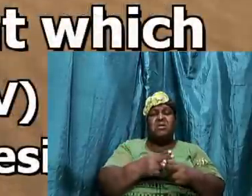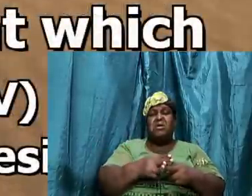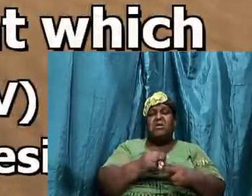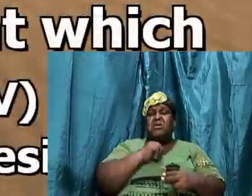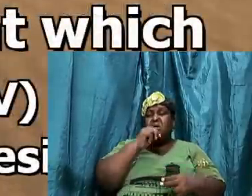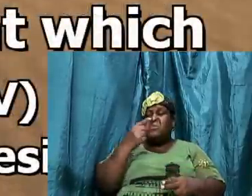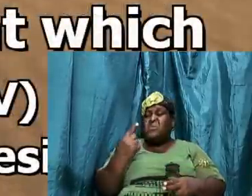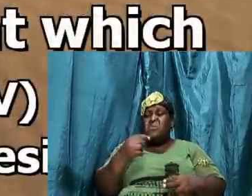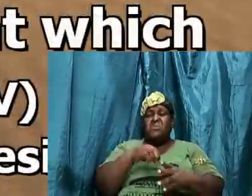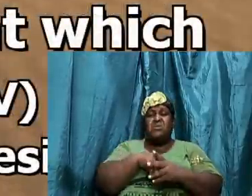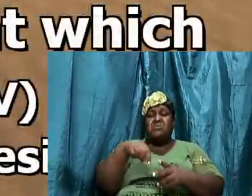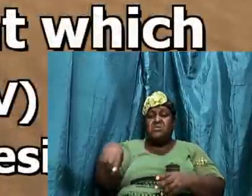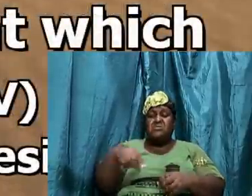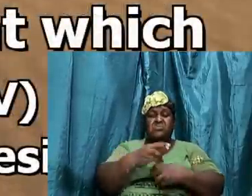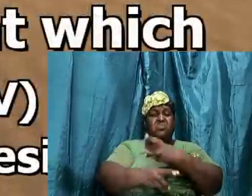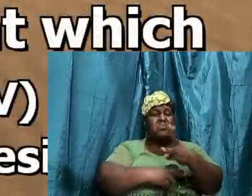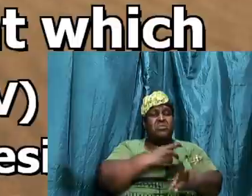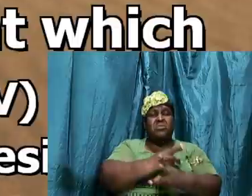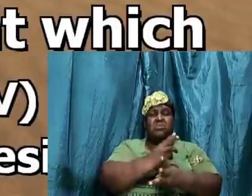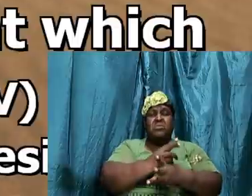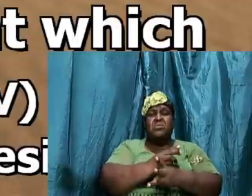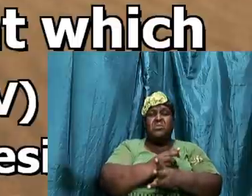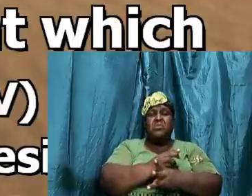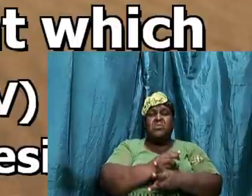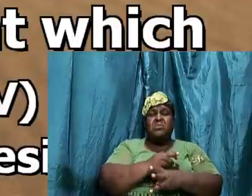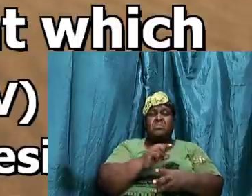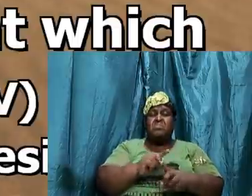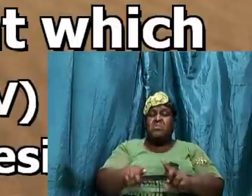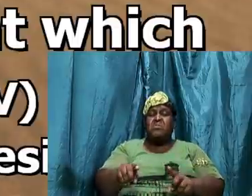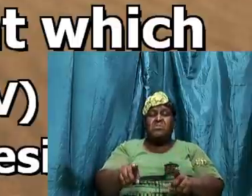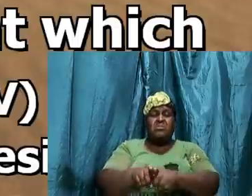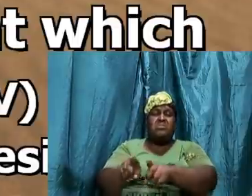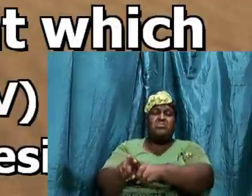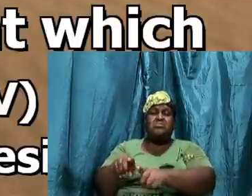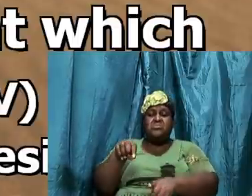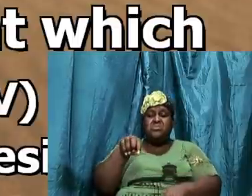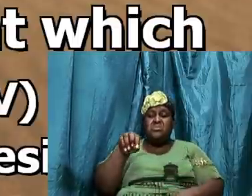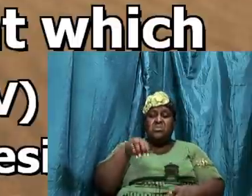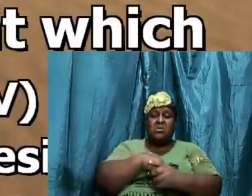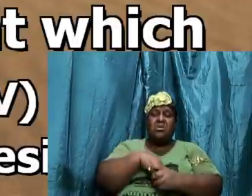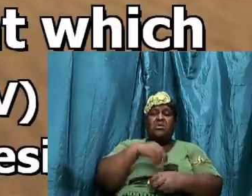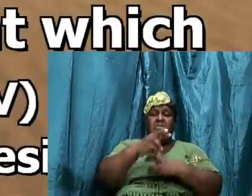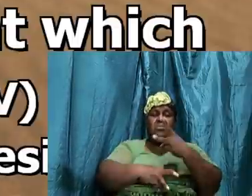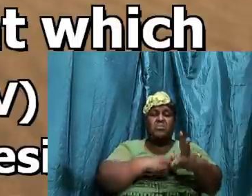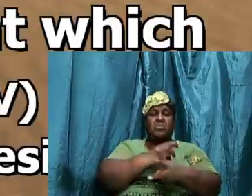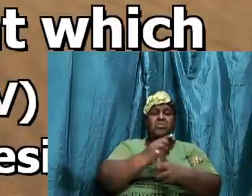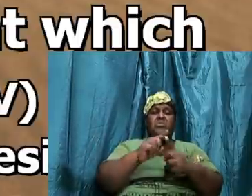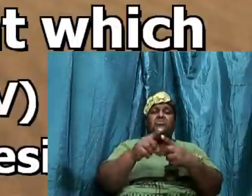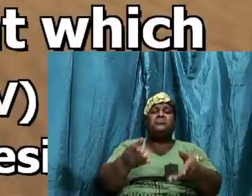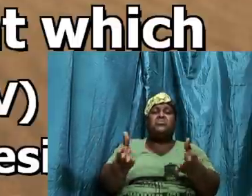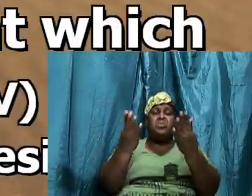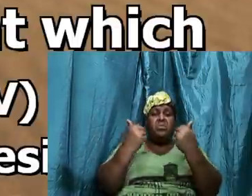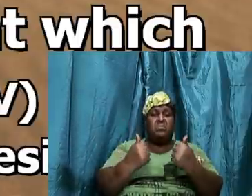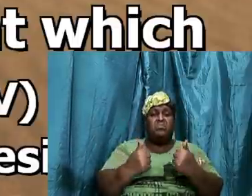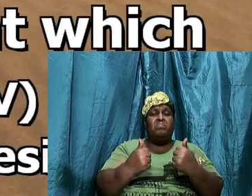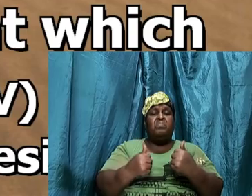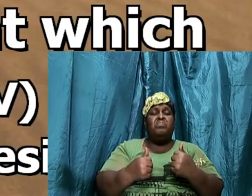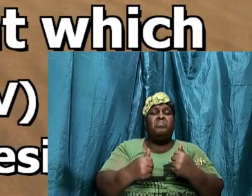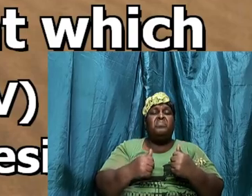in this world, but also in that which is to come. So there is what we call